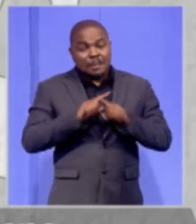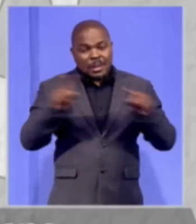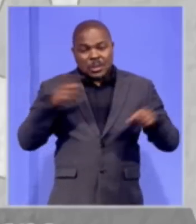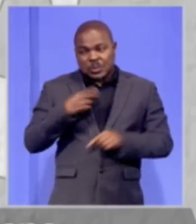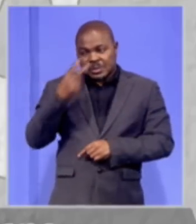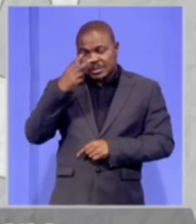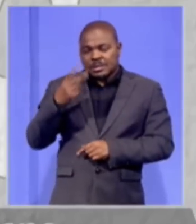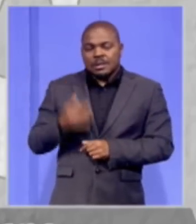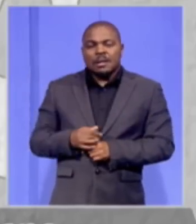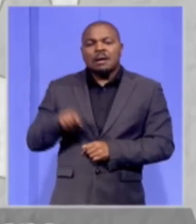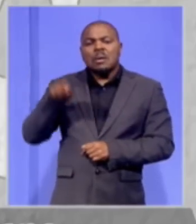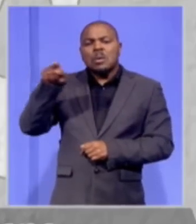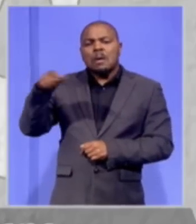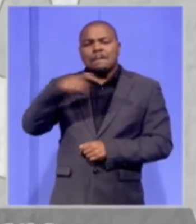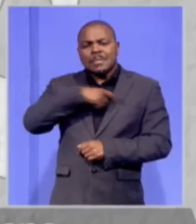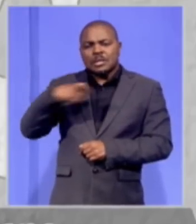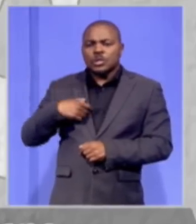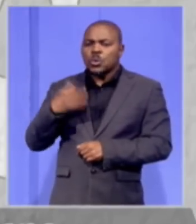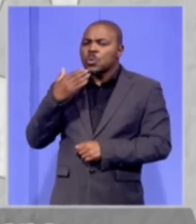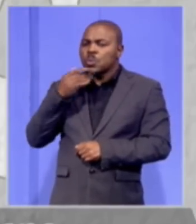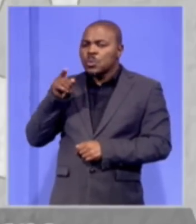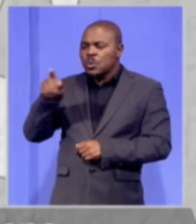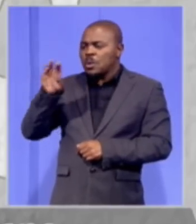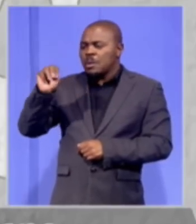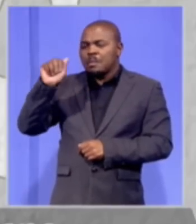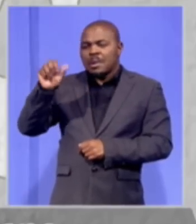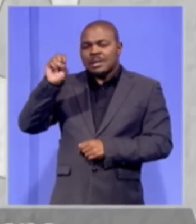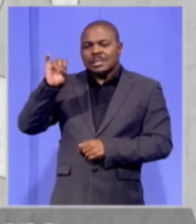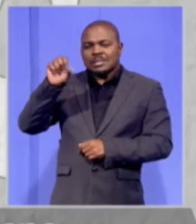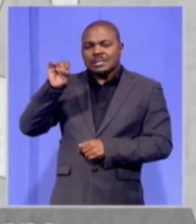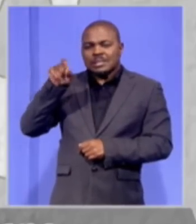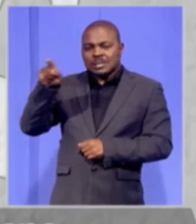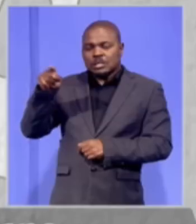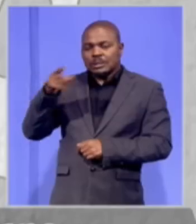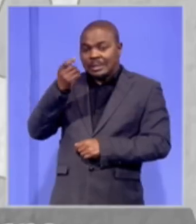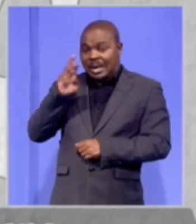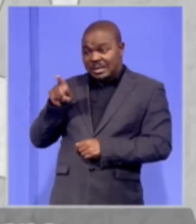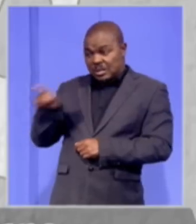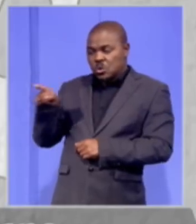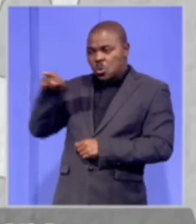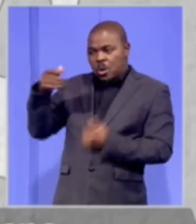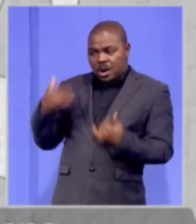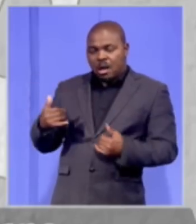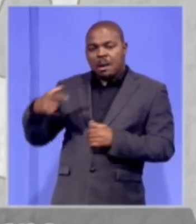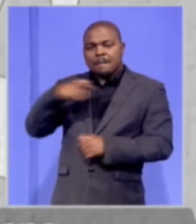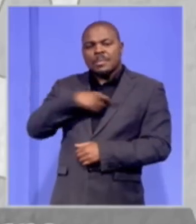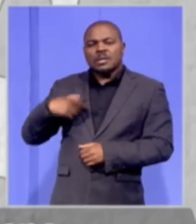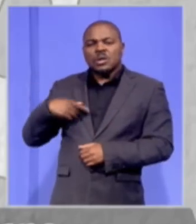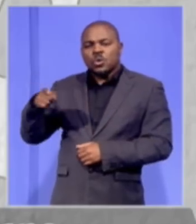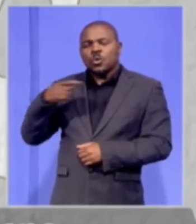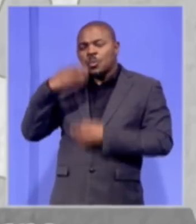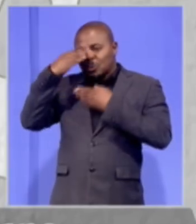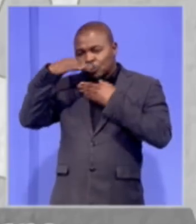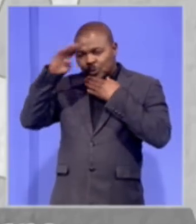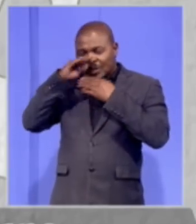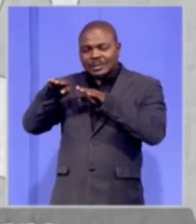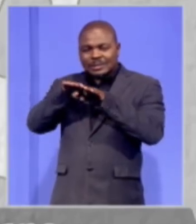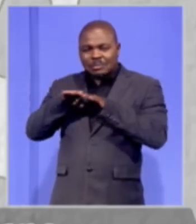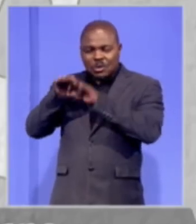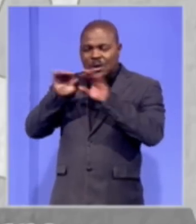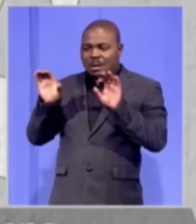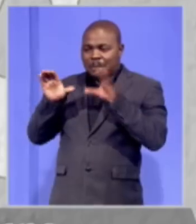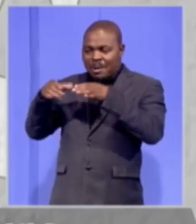mopresidente ya dutseng ditulong Dr. Eric Masisi e le mopresidente wa naha e le moetapele wa Botswana Democratic Party